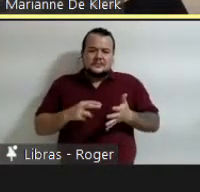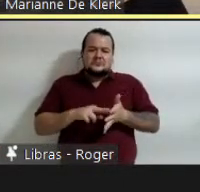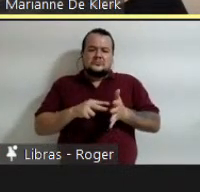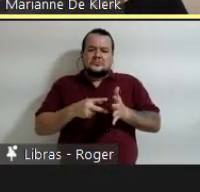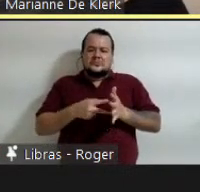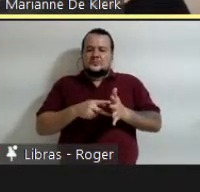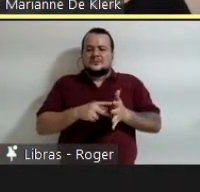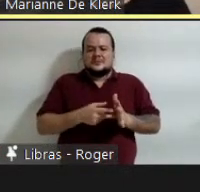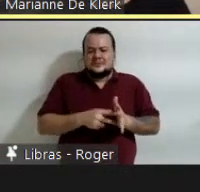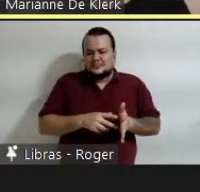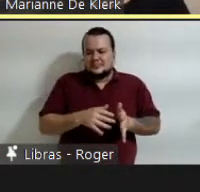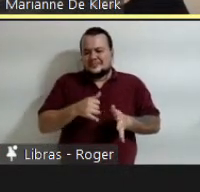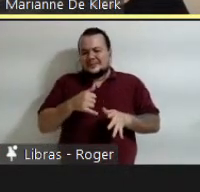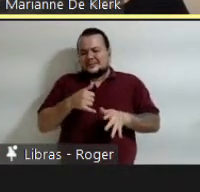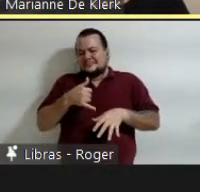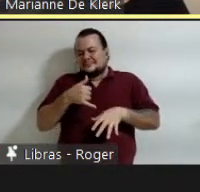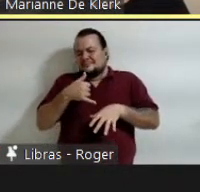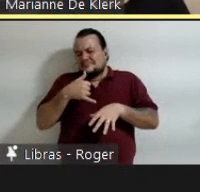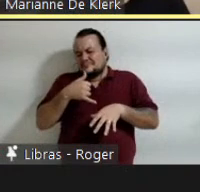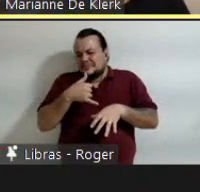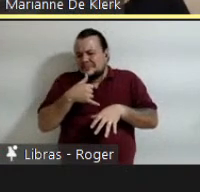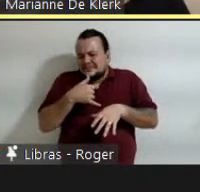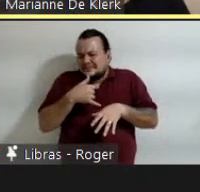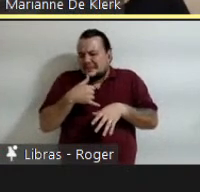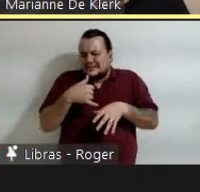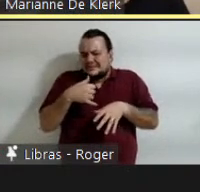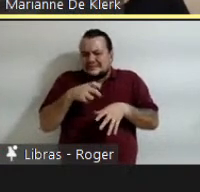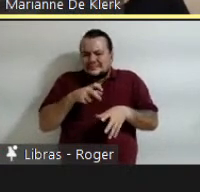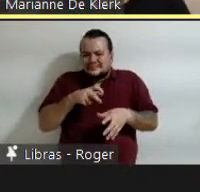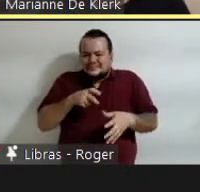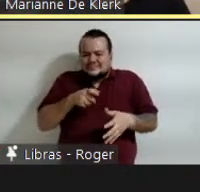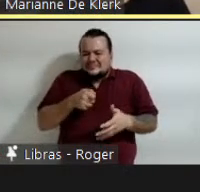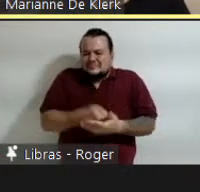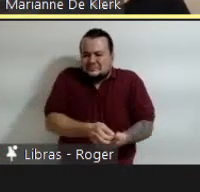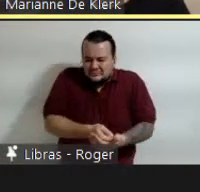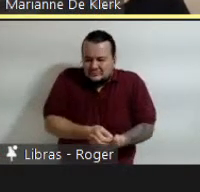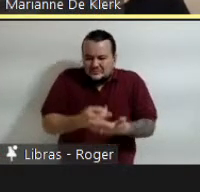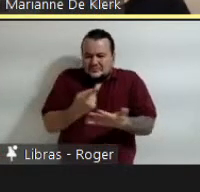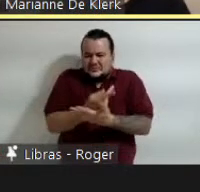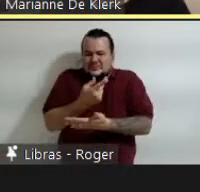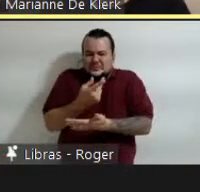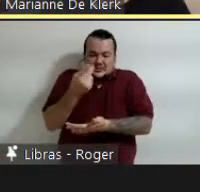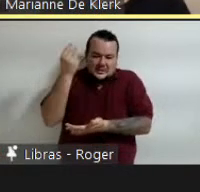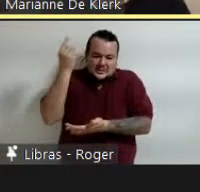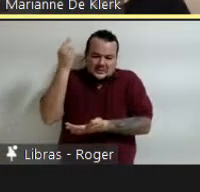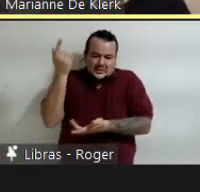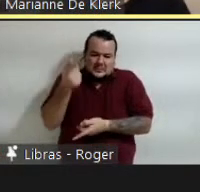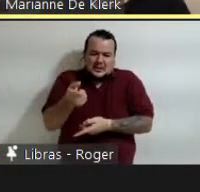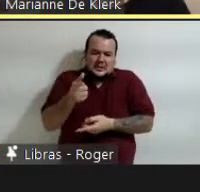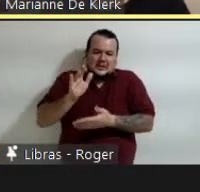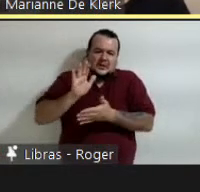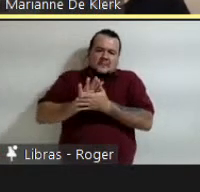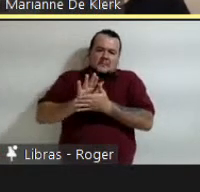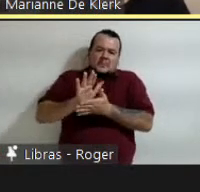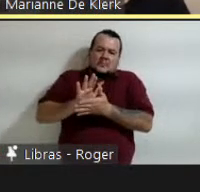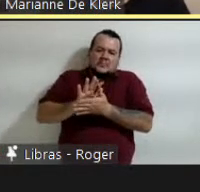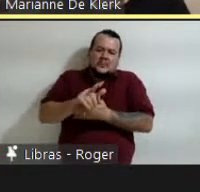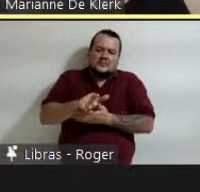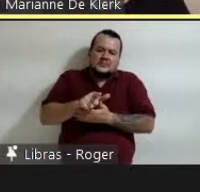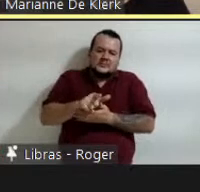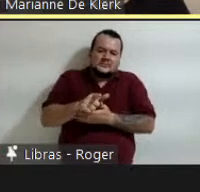this building caused, this proposal caused such outrage that it sparked the heritage movement in South Africa and